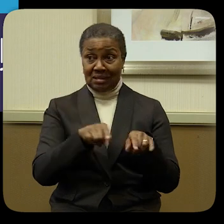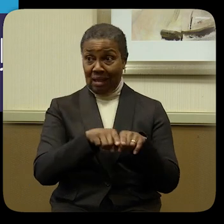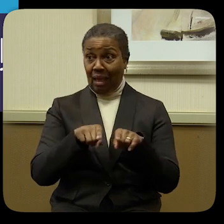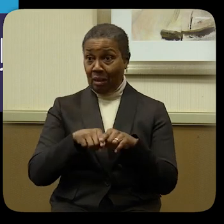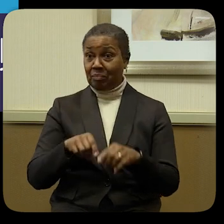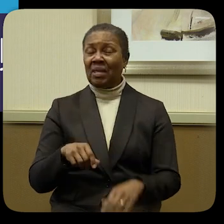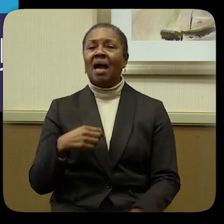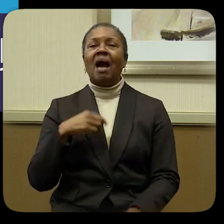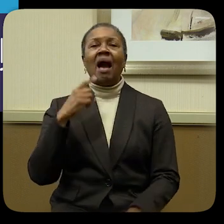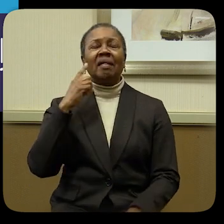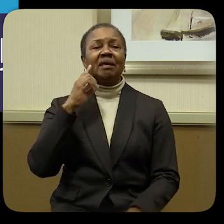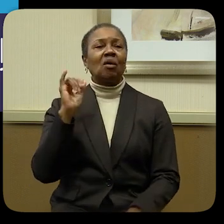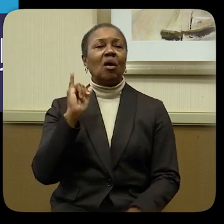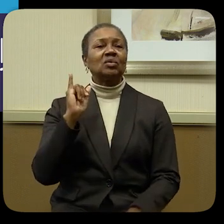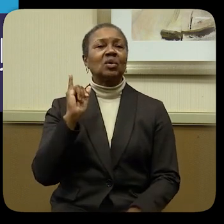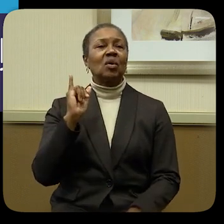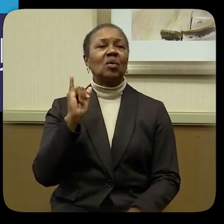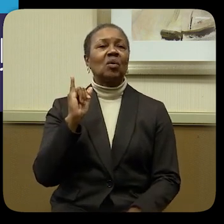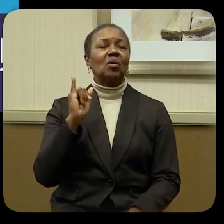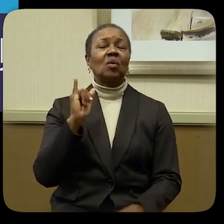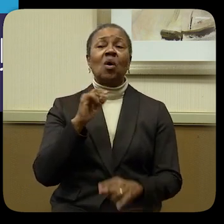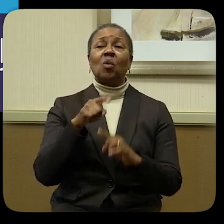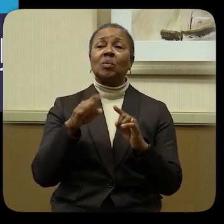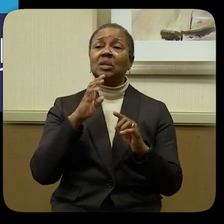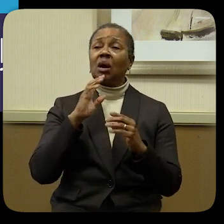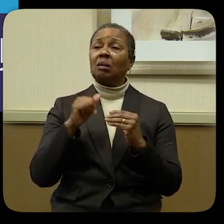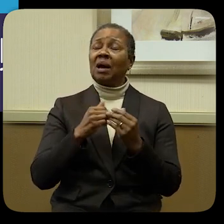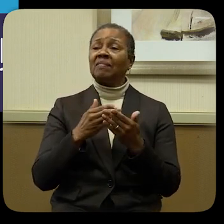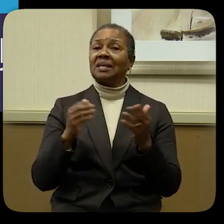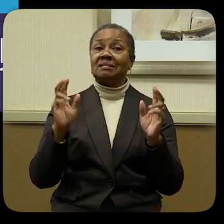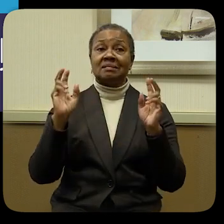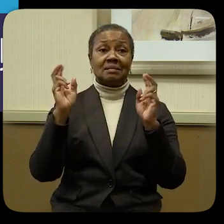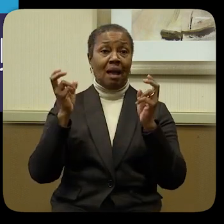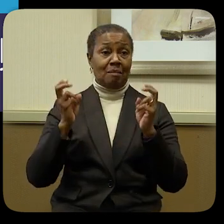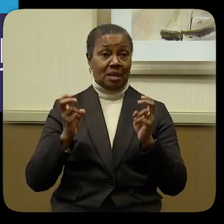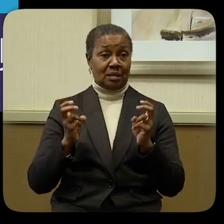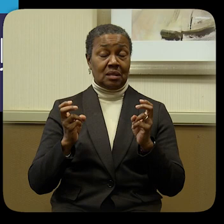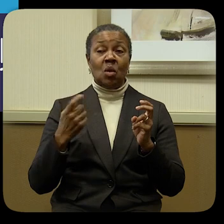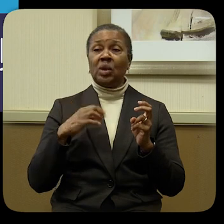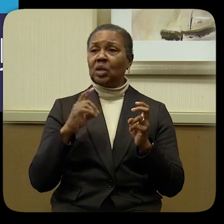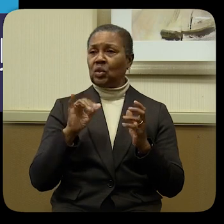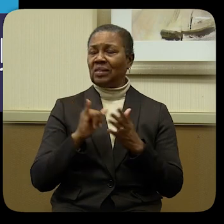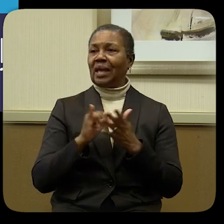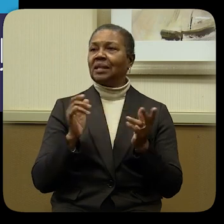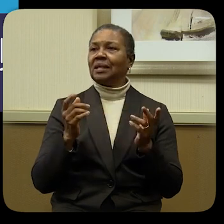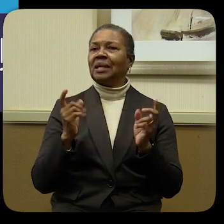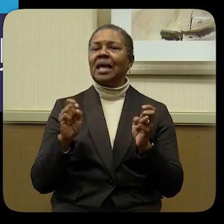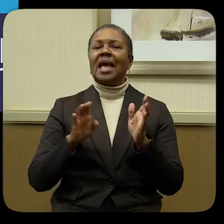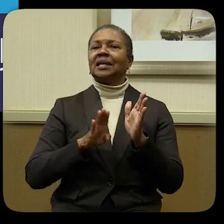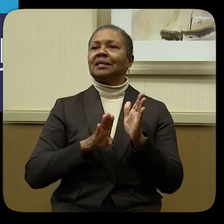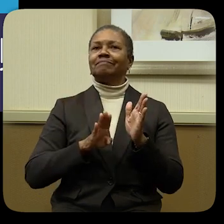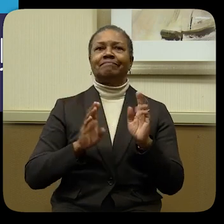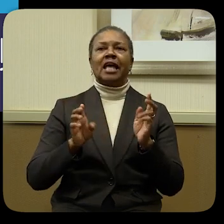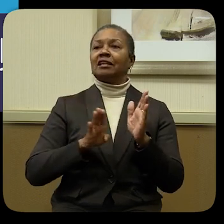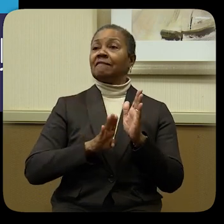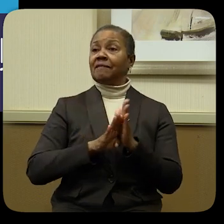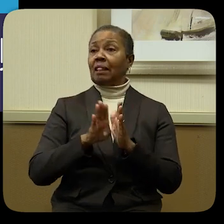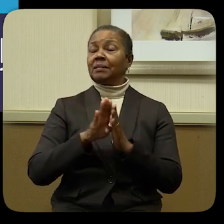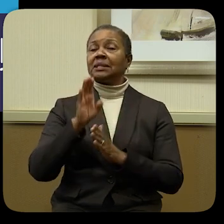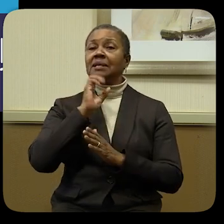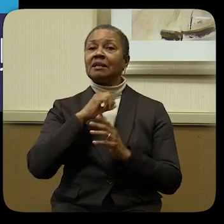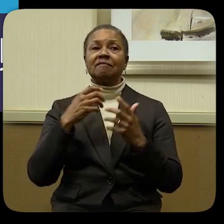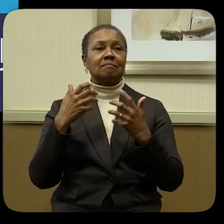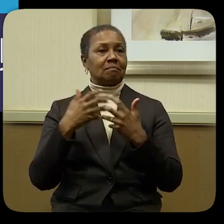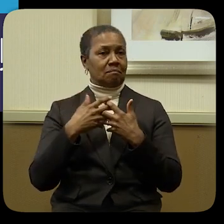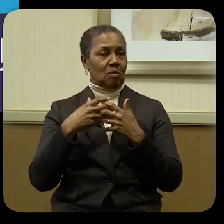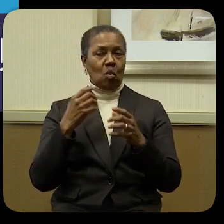And then I think the other thing is that when we talk about these topics, we can do that in developmentally appropriate ways.